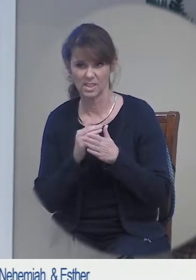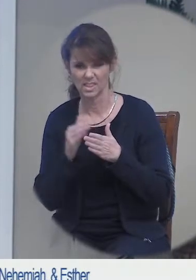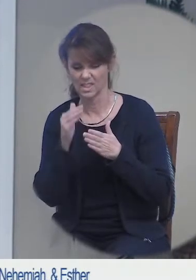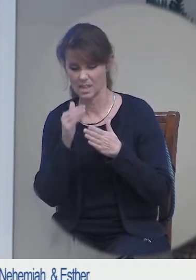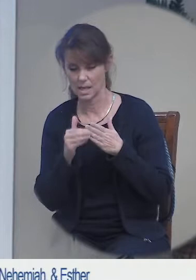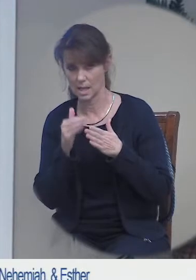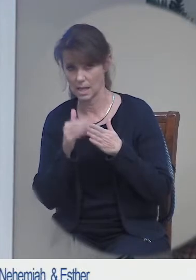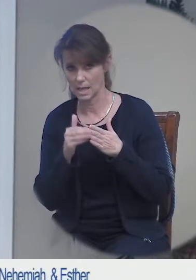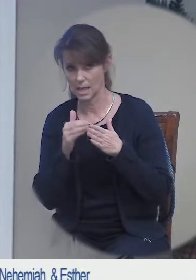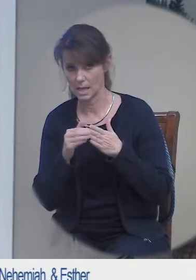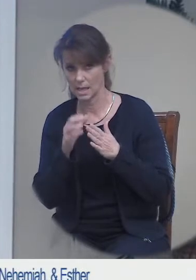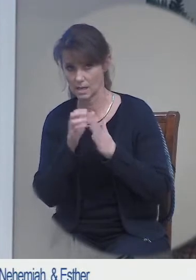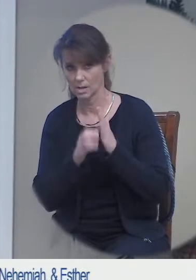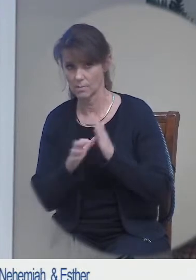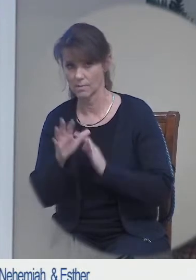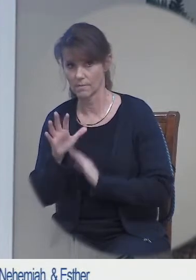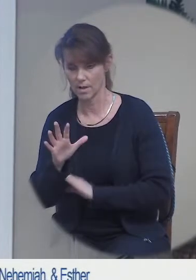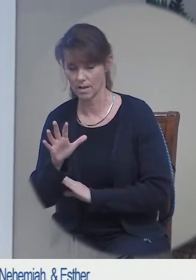his example is wonderful.